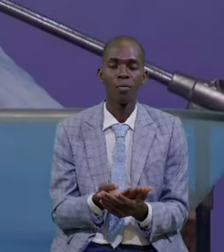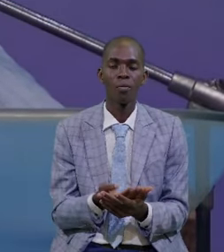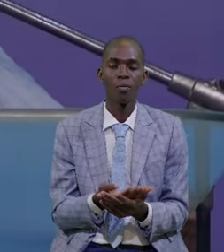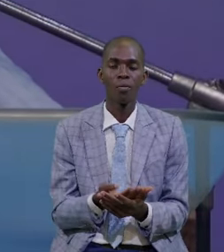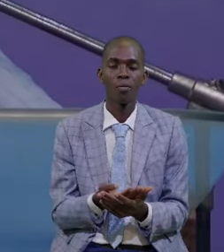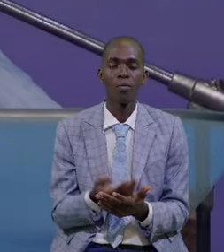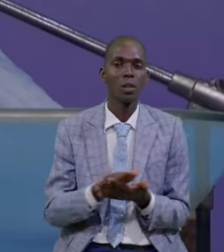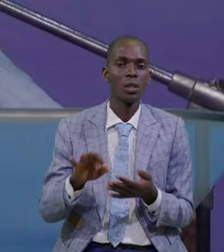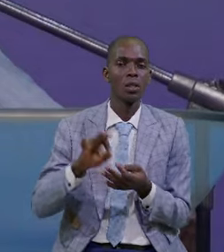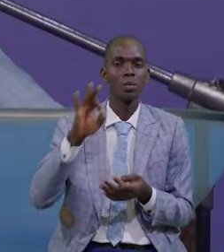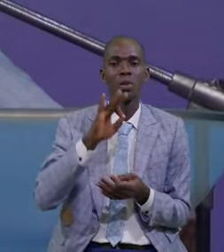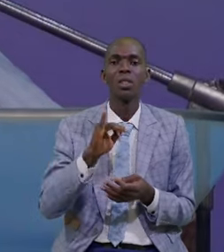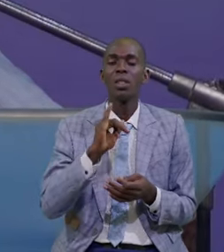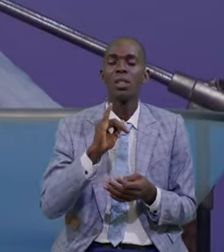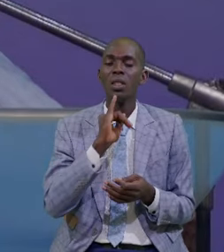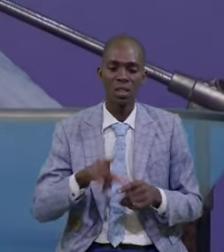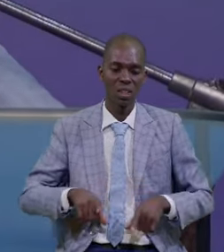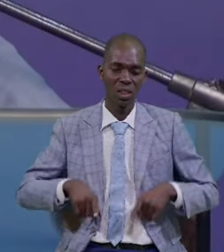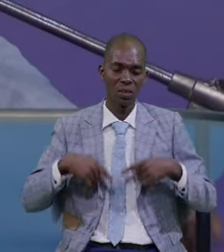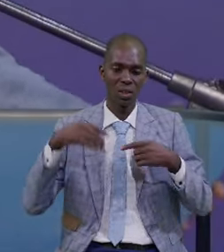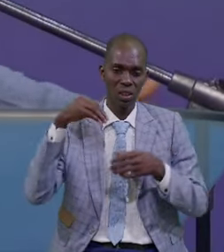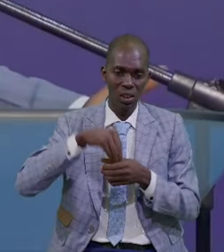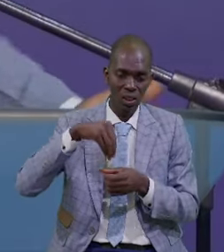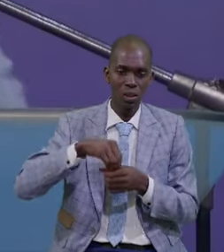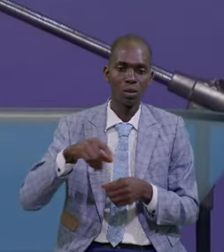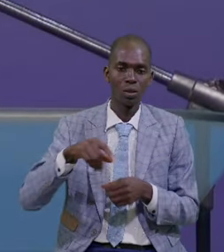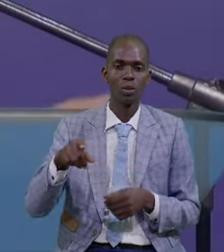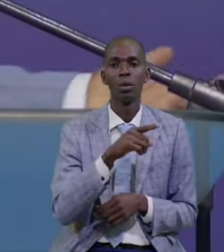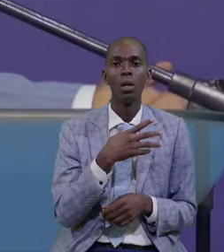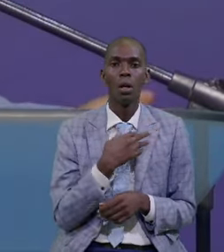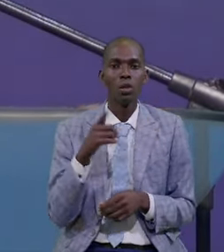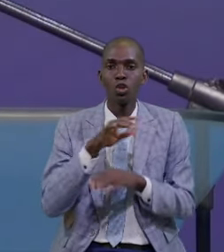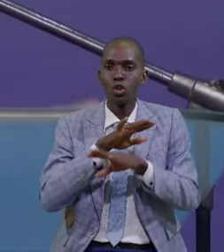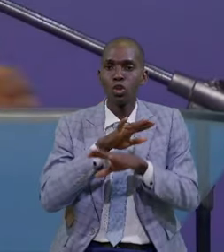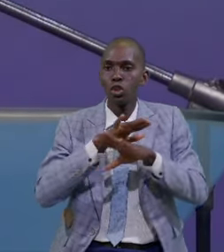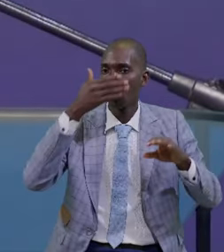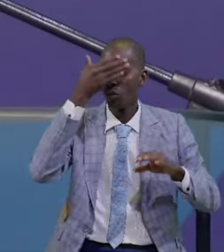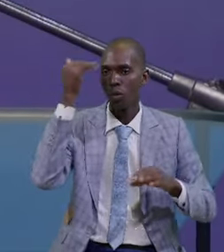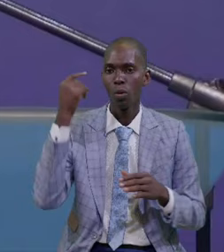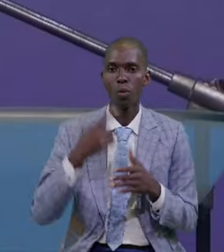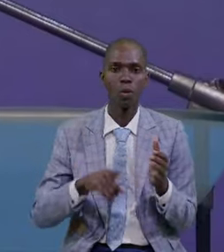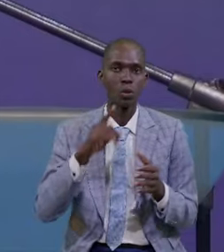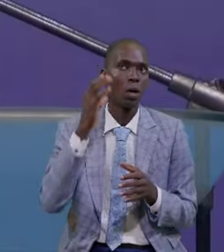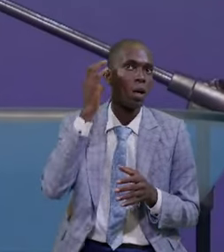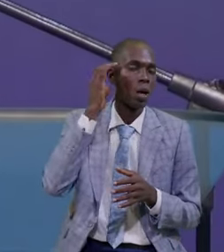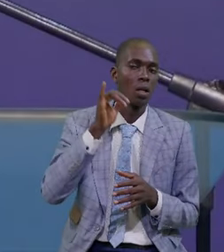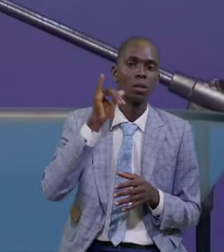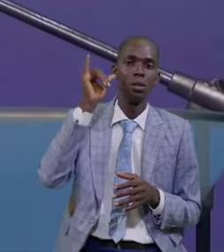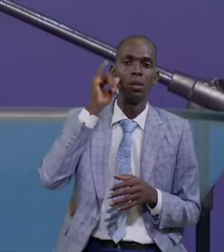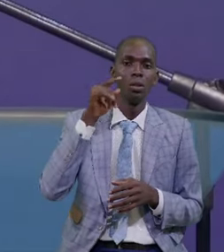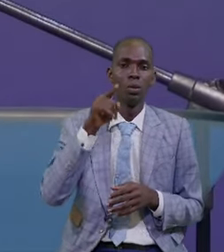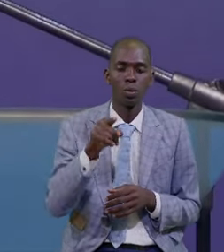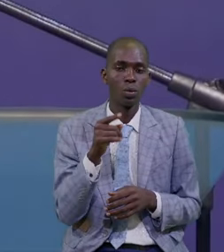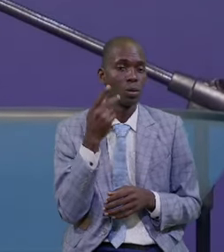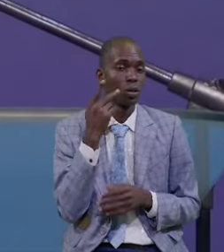is residing on the inside. And you don't forget what you heard yesterday. You see, there are